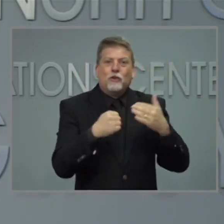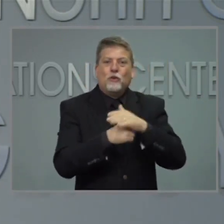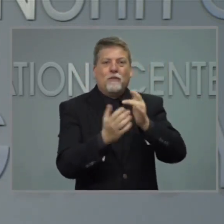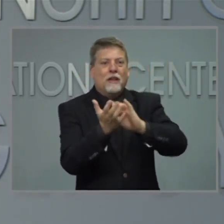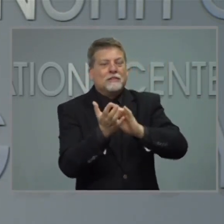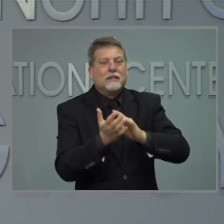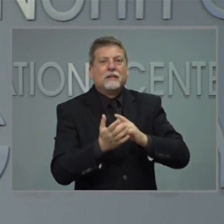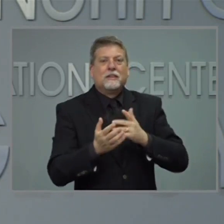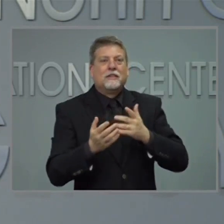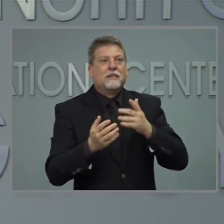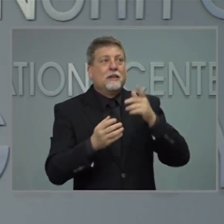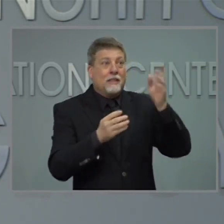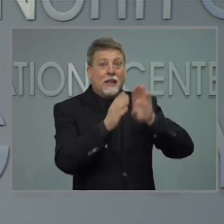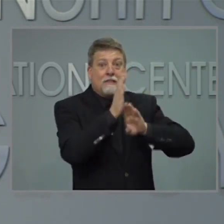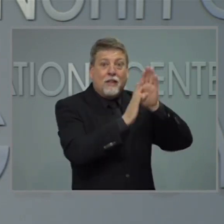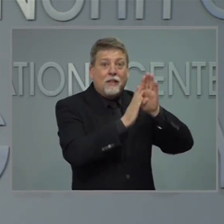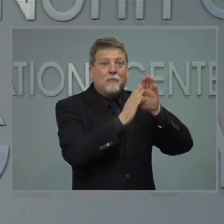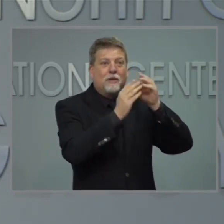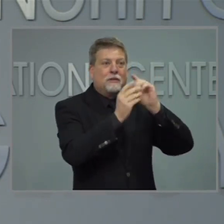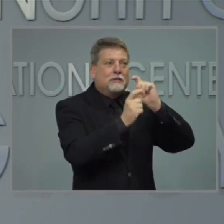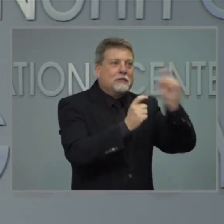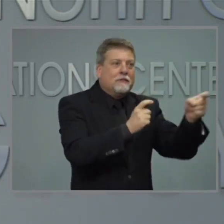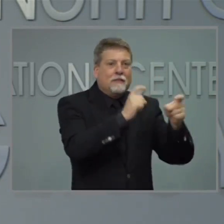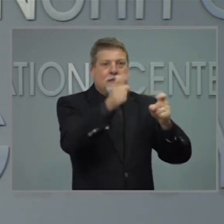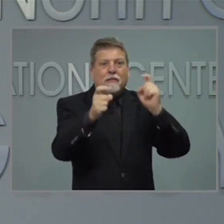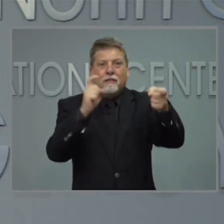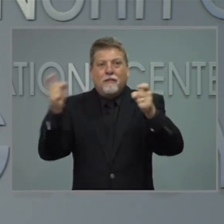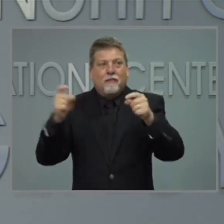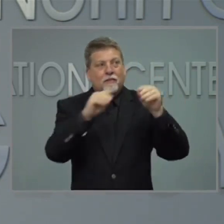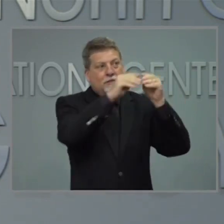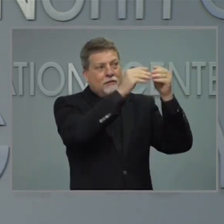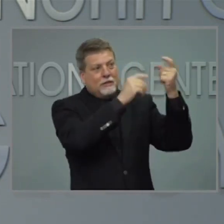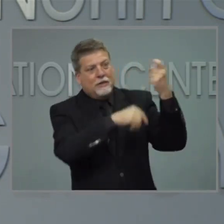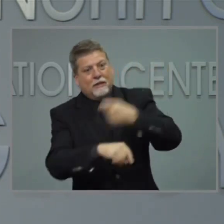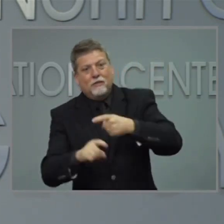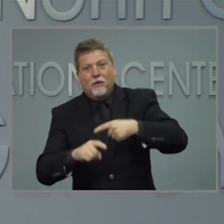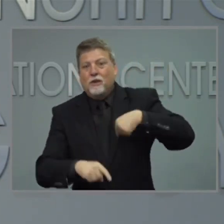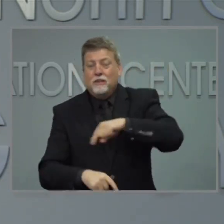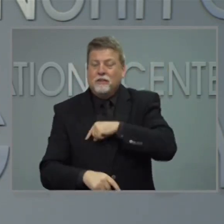and the world has been an amazing story. I